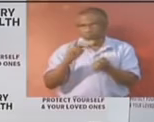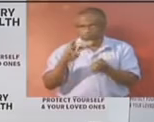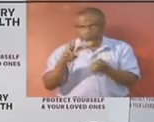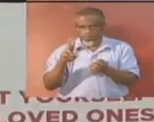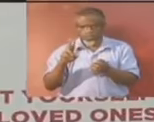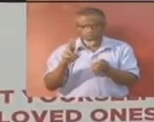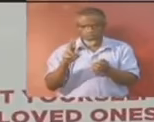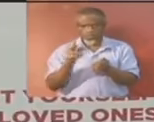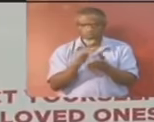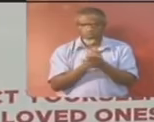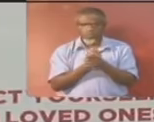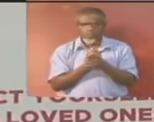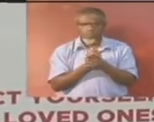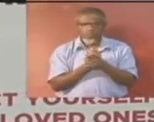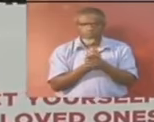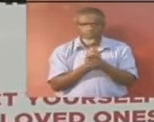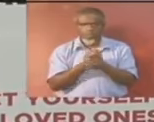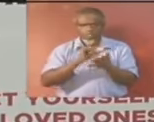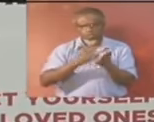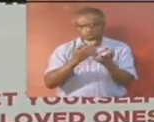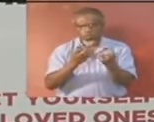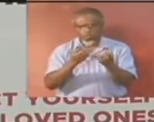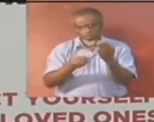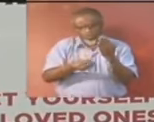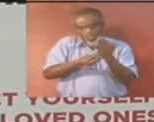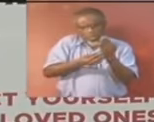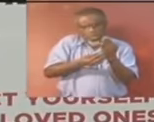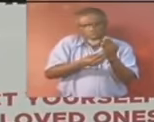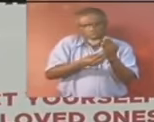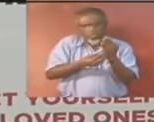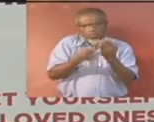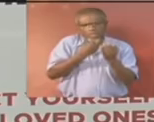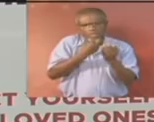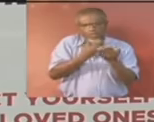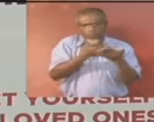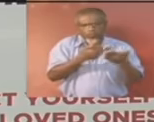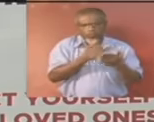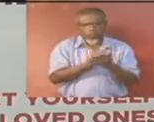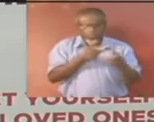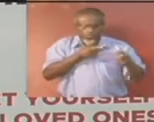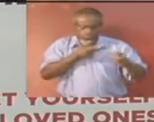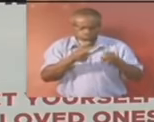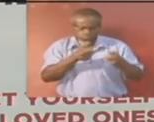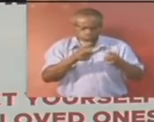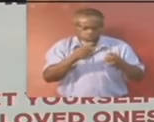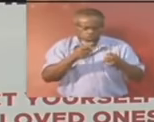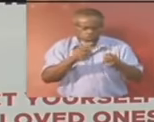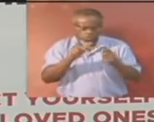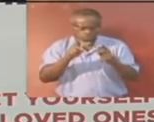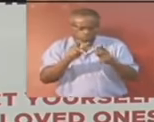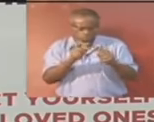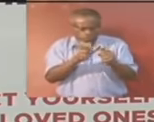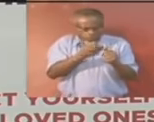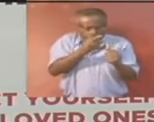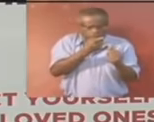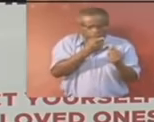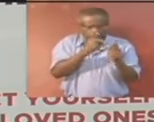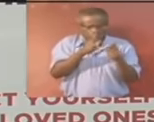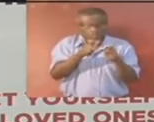just like to provide some additional information with regards to the management of primary contacts. Now, primary contact is somebody